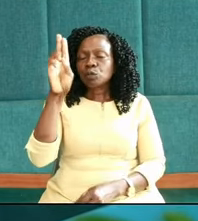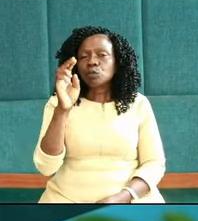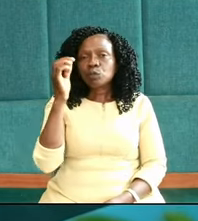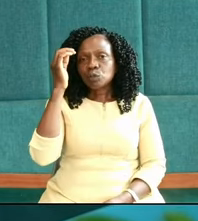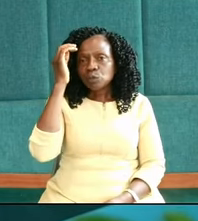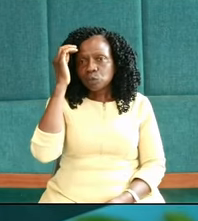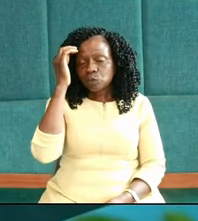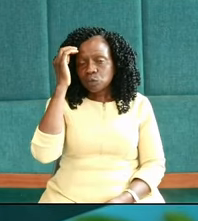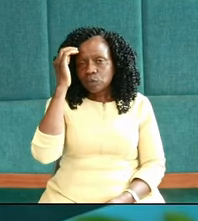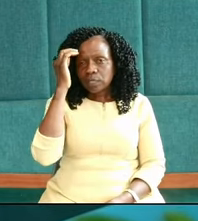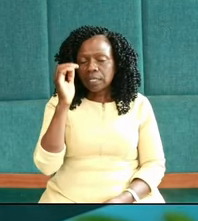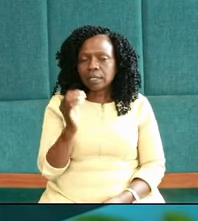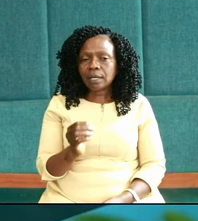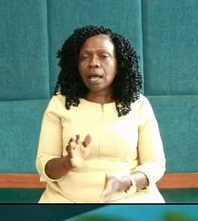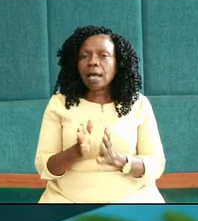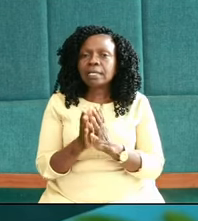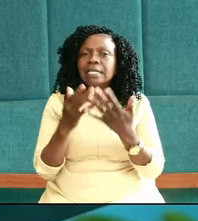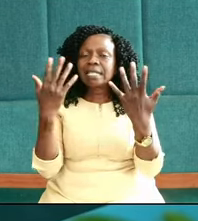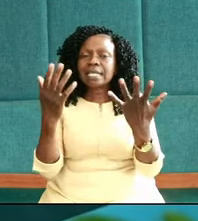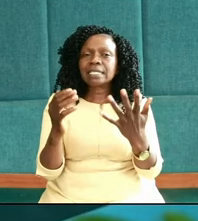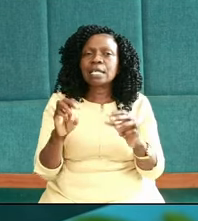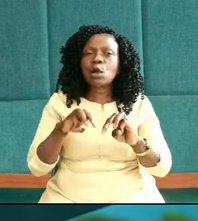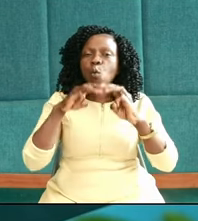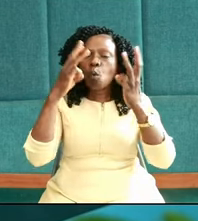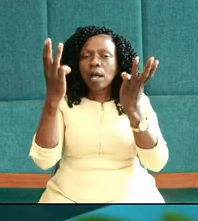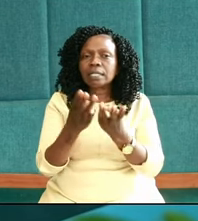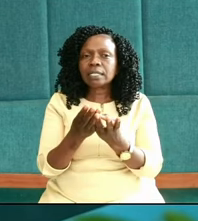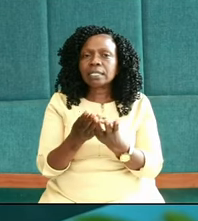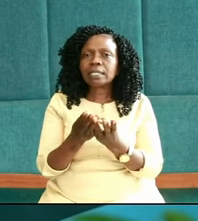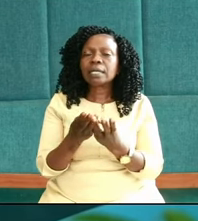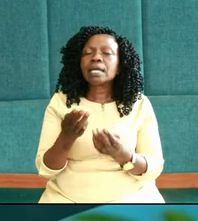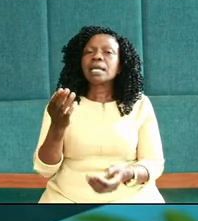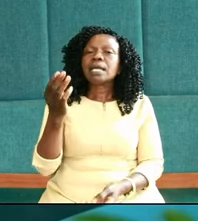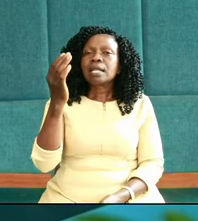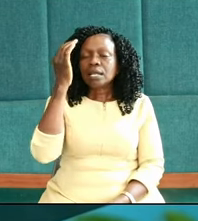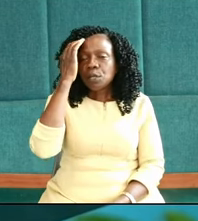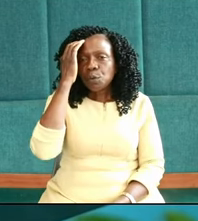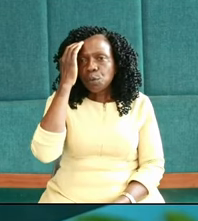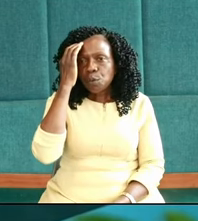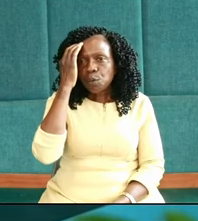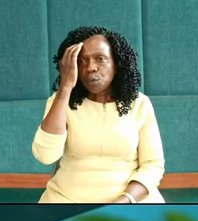grow strangely dim.